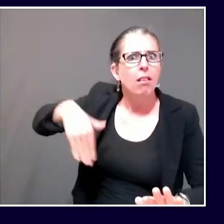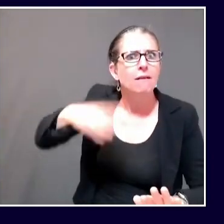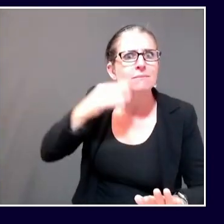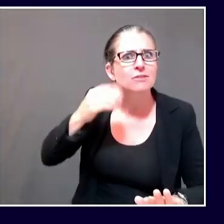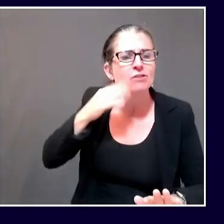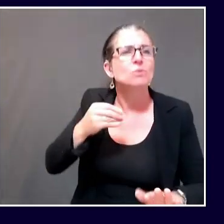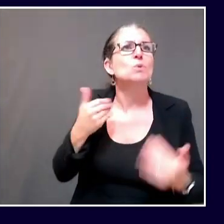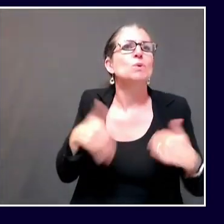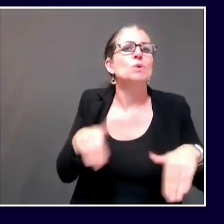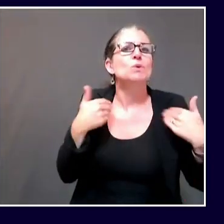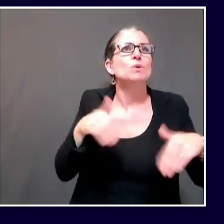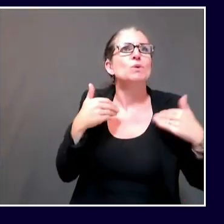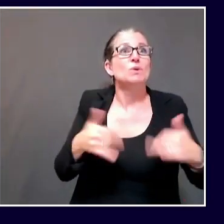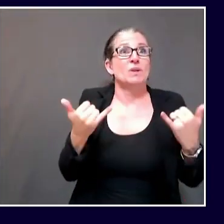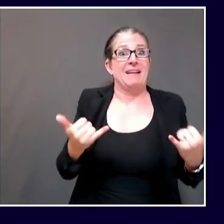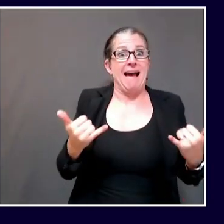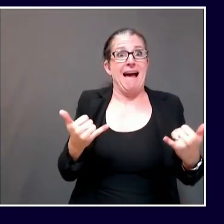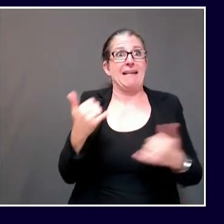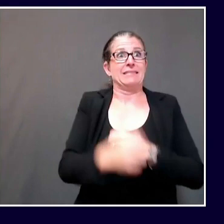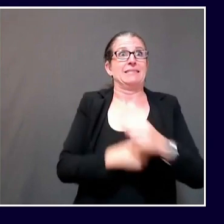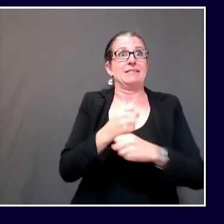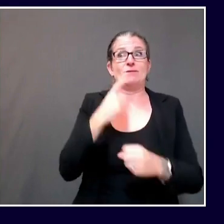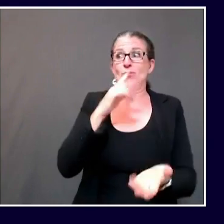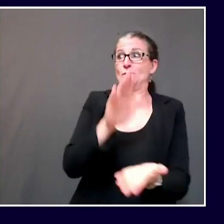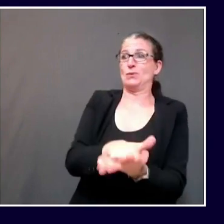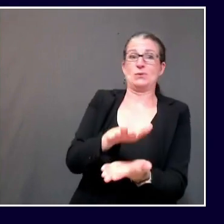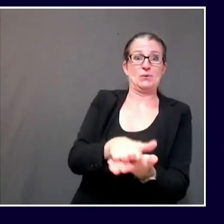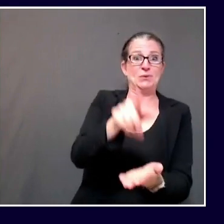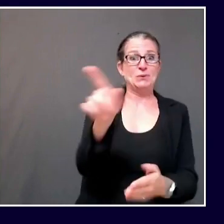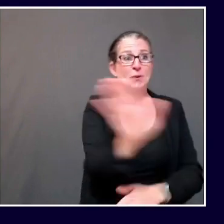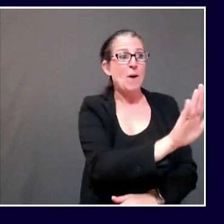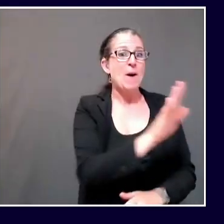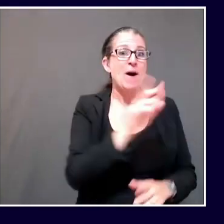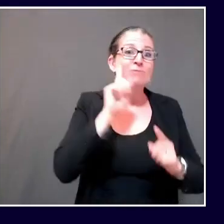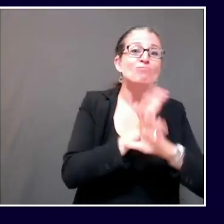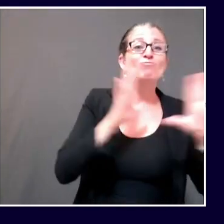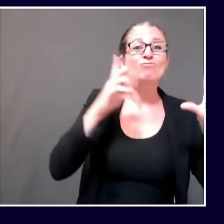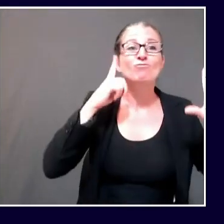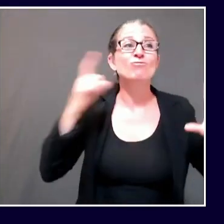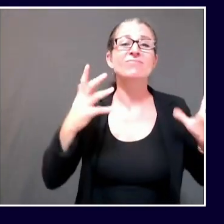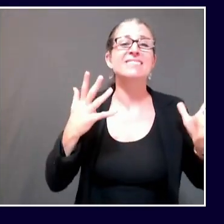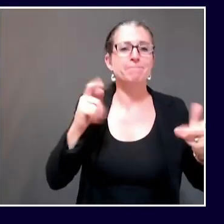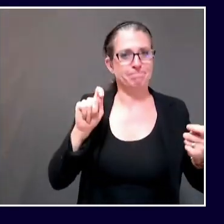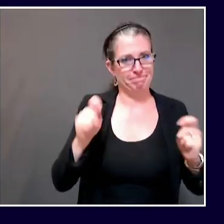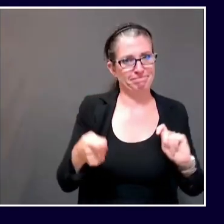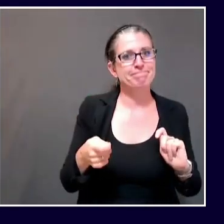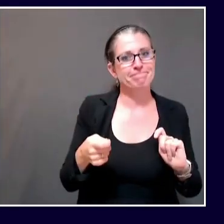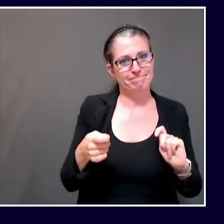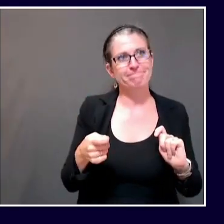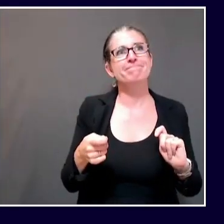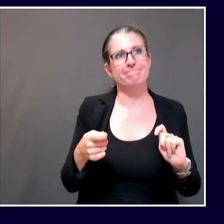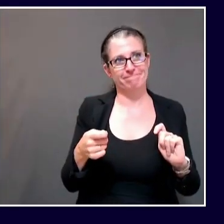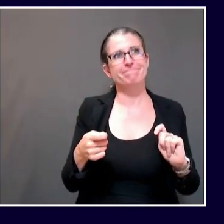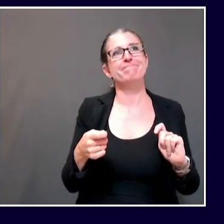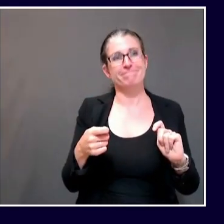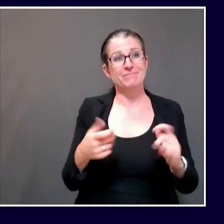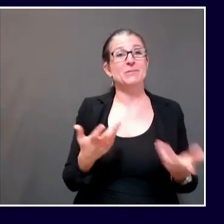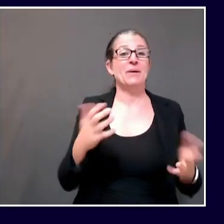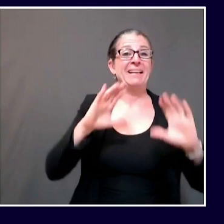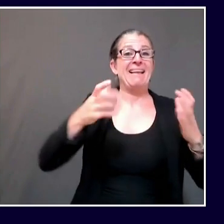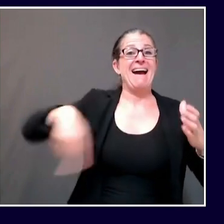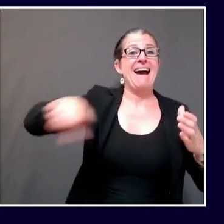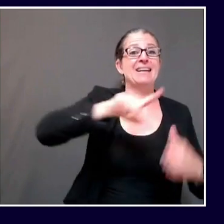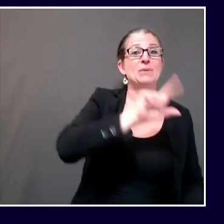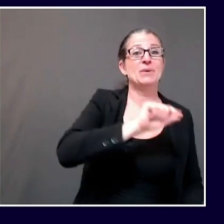to be what you thought. For example, for kids who just graduated from high school, they had to forego things like proms and